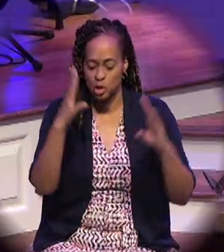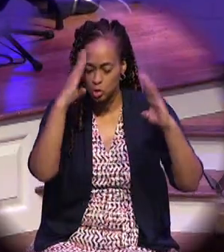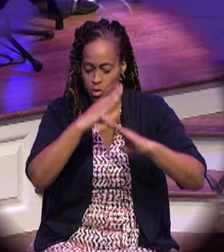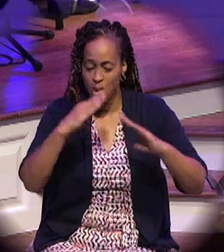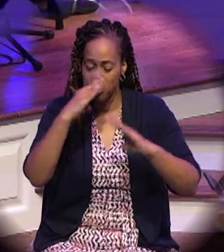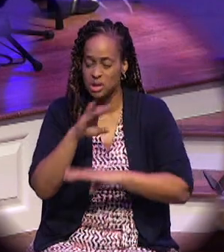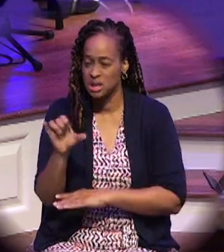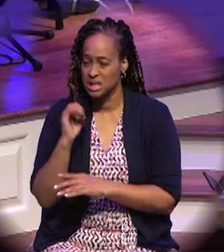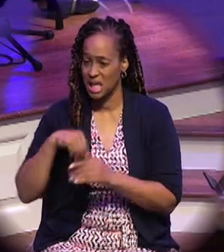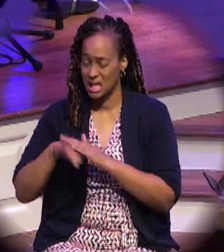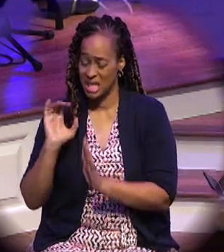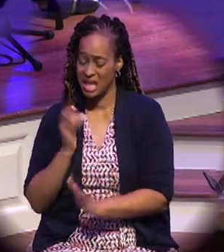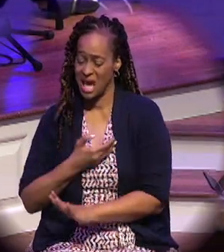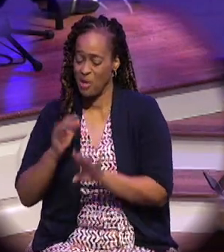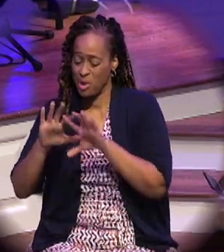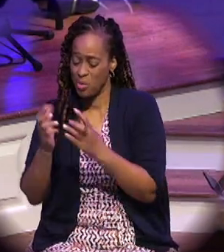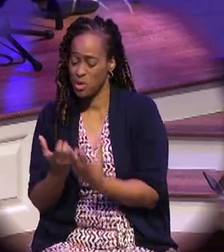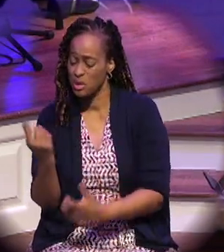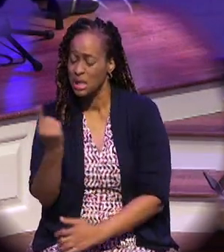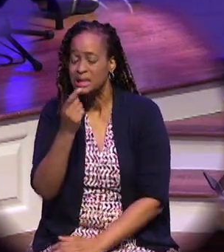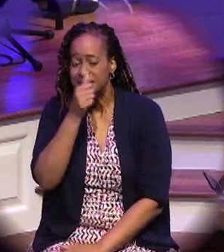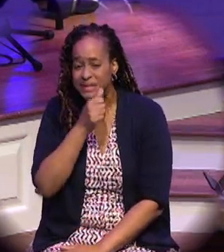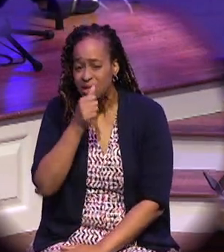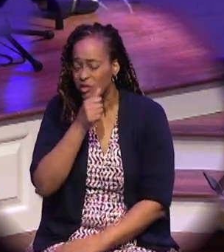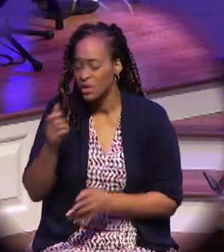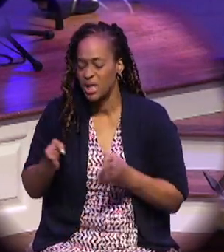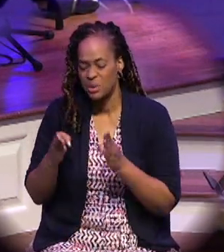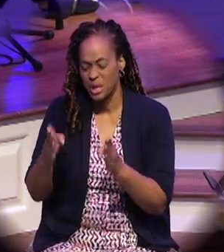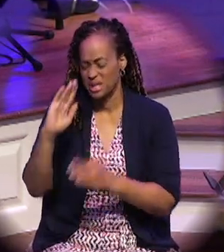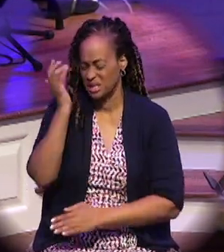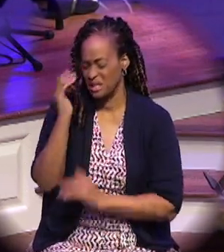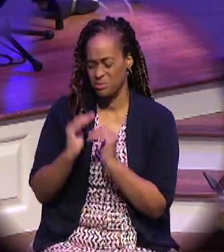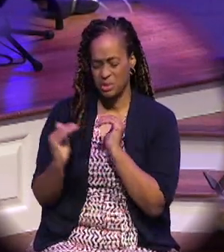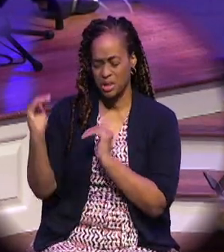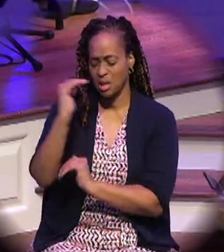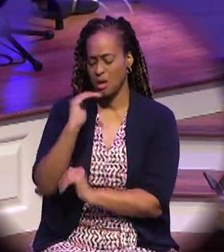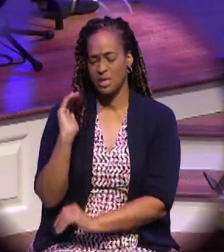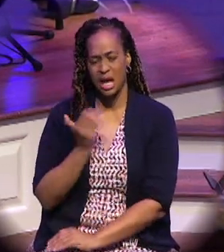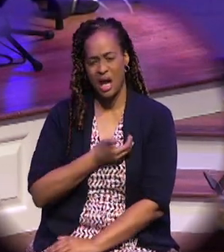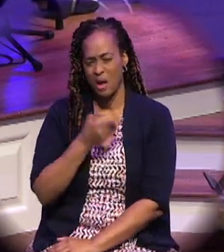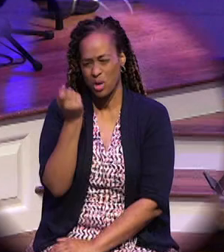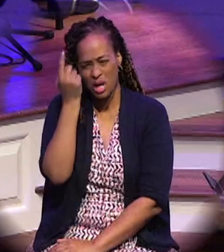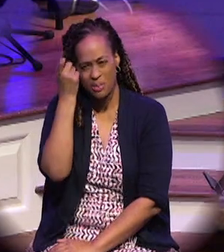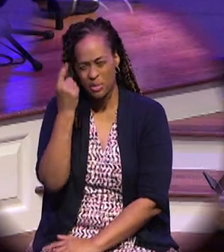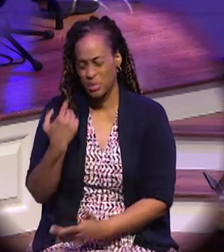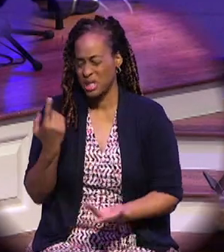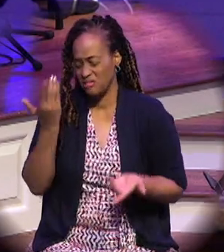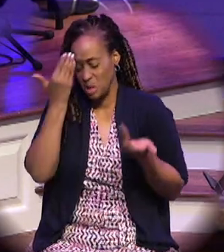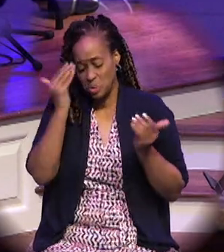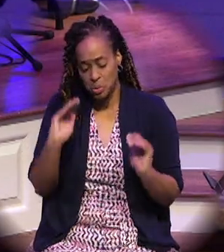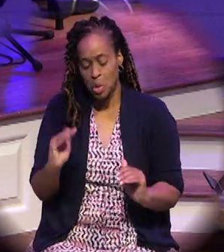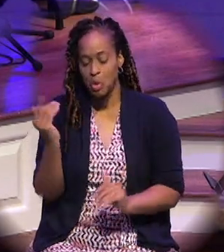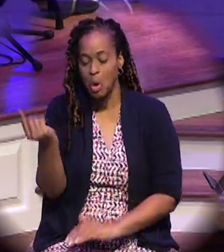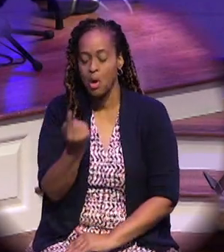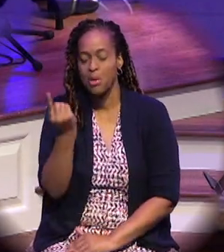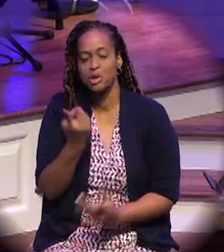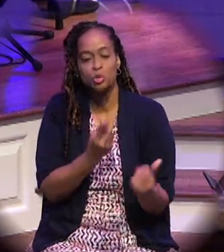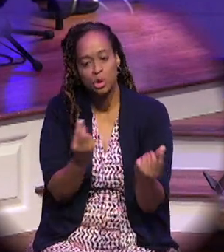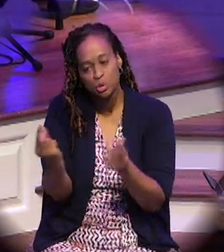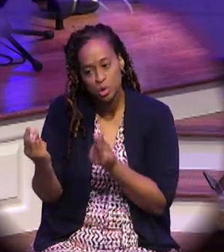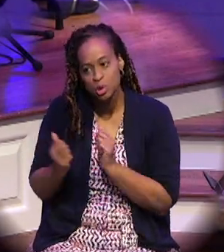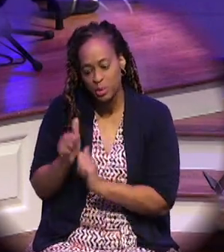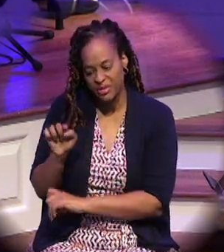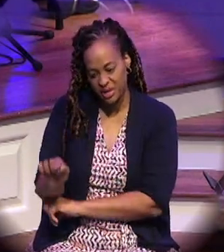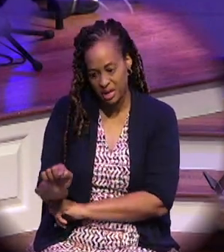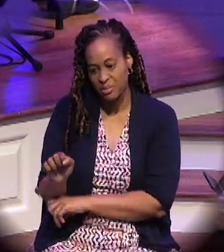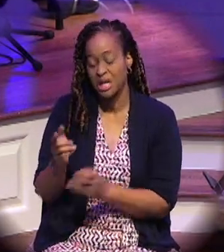like in our world, when someone suffers in ways that seem beyond our comprehension, we don't always know what to do with it. And because